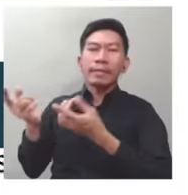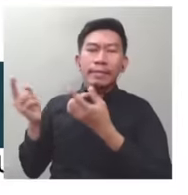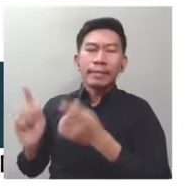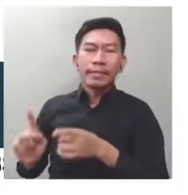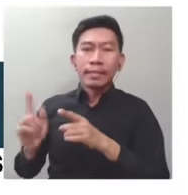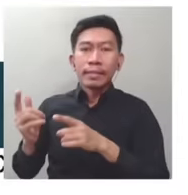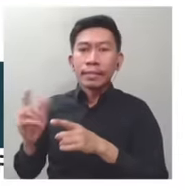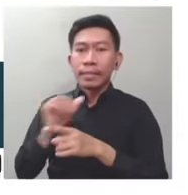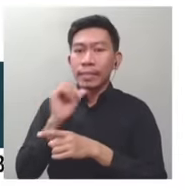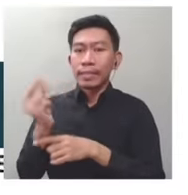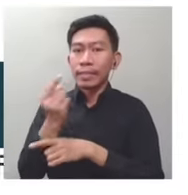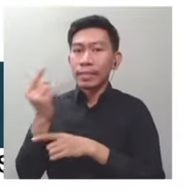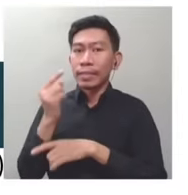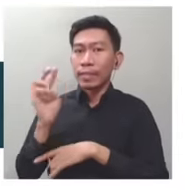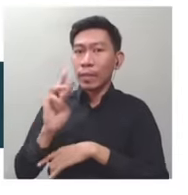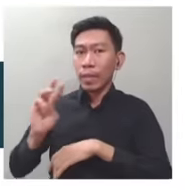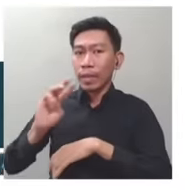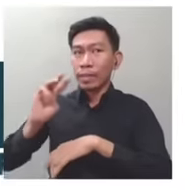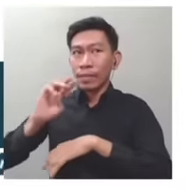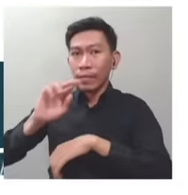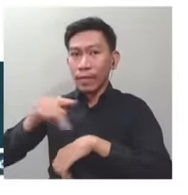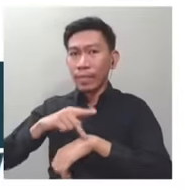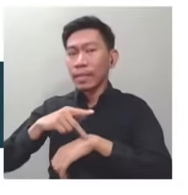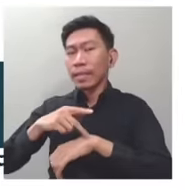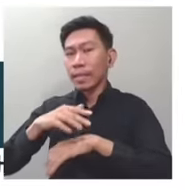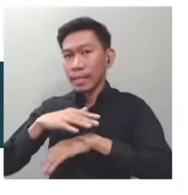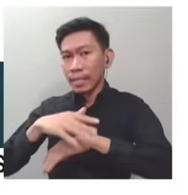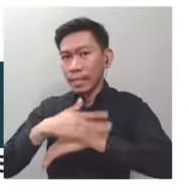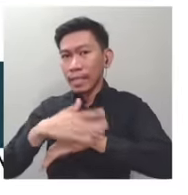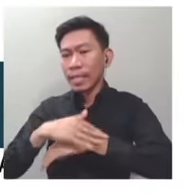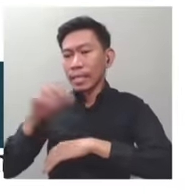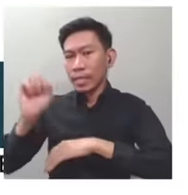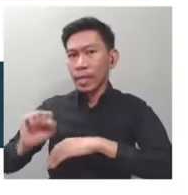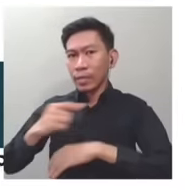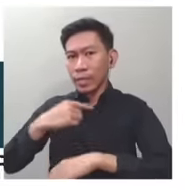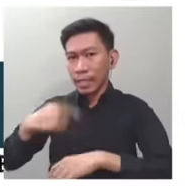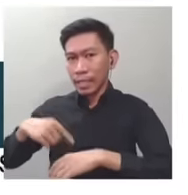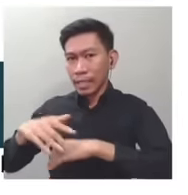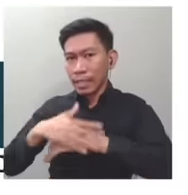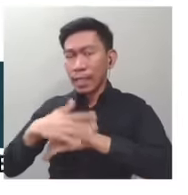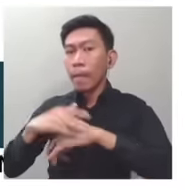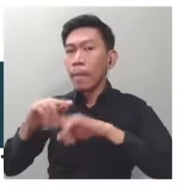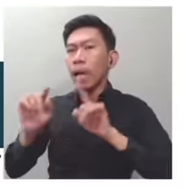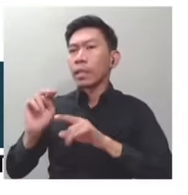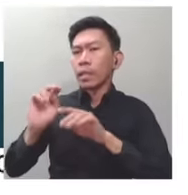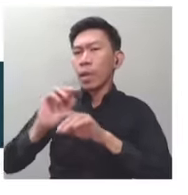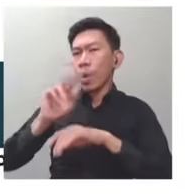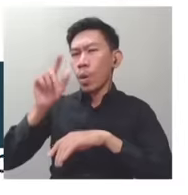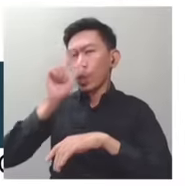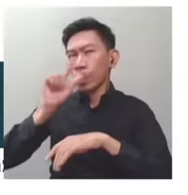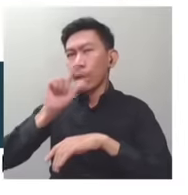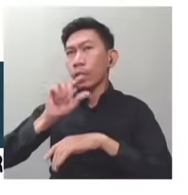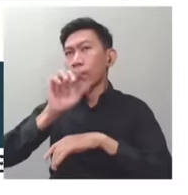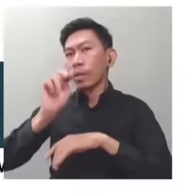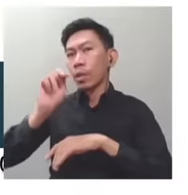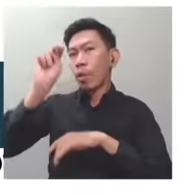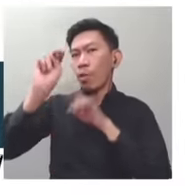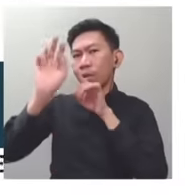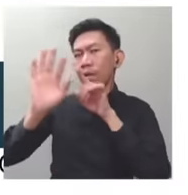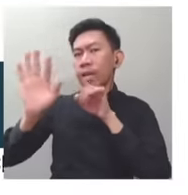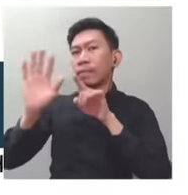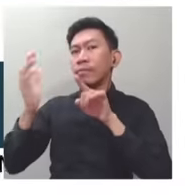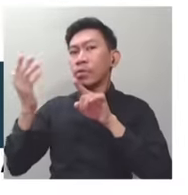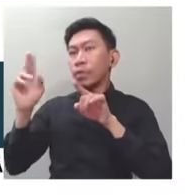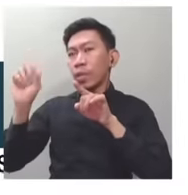the South China Sea, West Philippine Sea, also, of course, north of Luzon, which, of course, the United States and